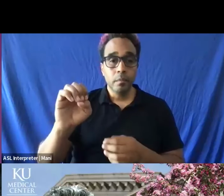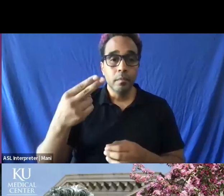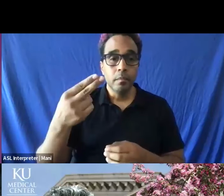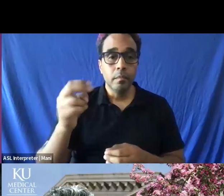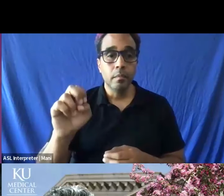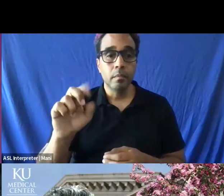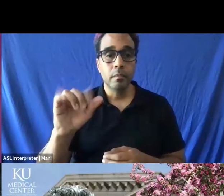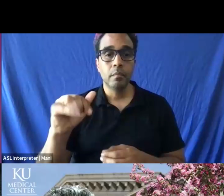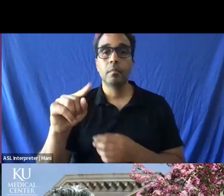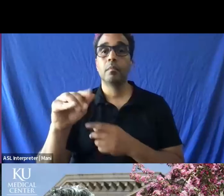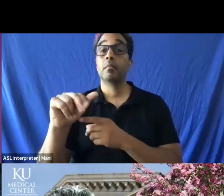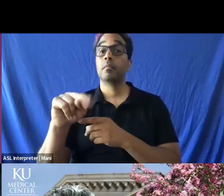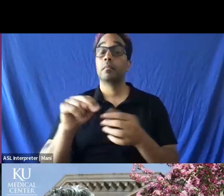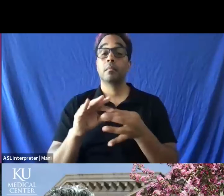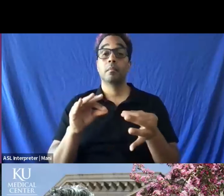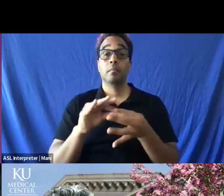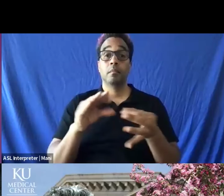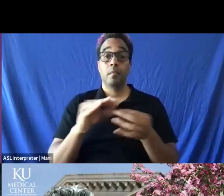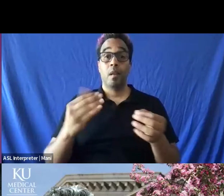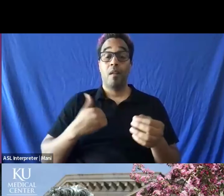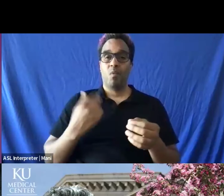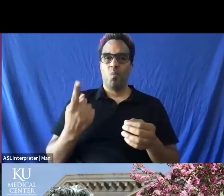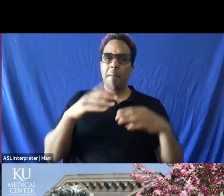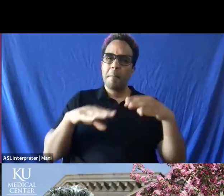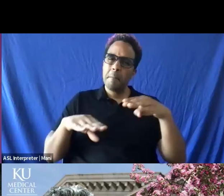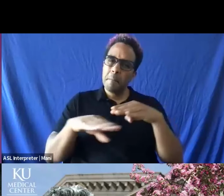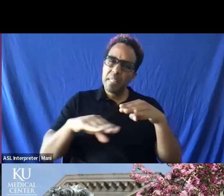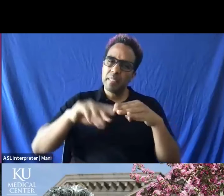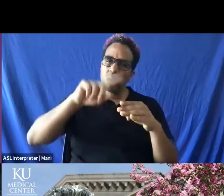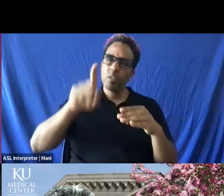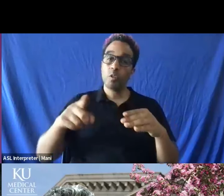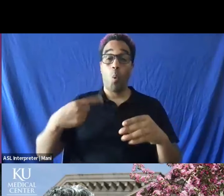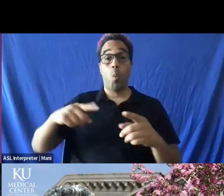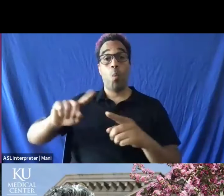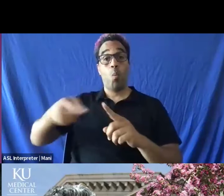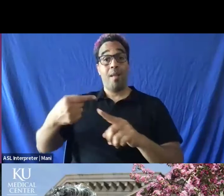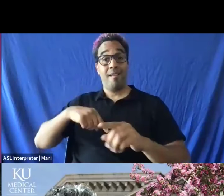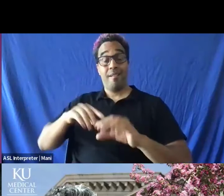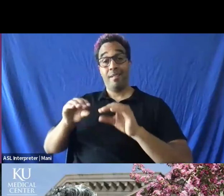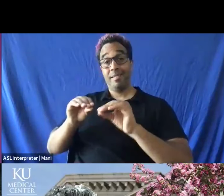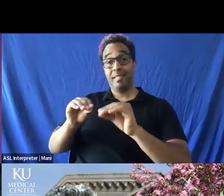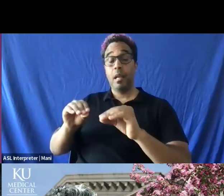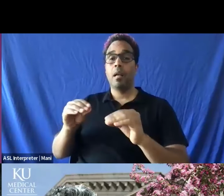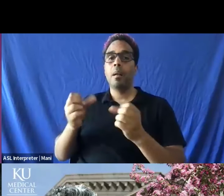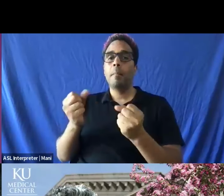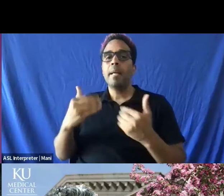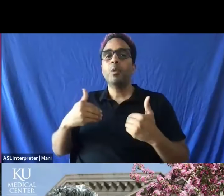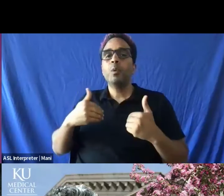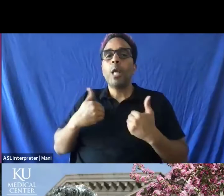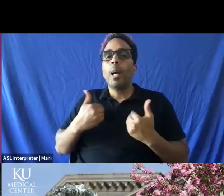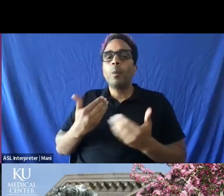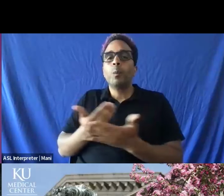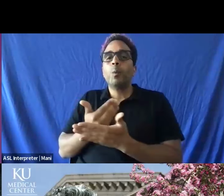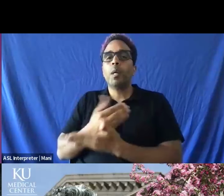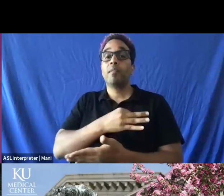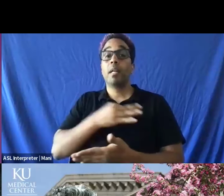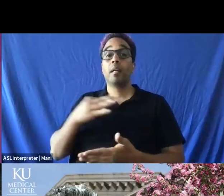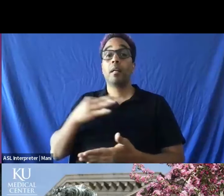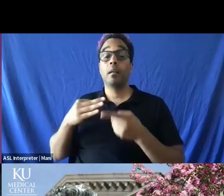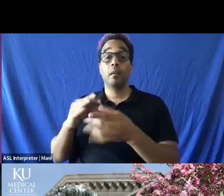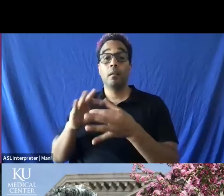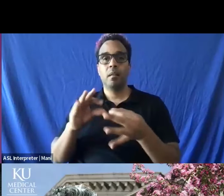my trainees, many of whom are junior faculty members, the question that they all ask is, how do I even